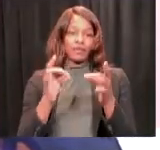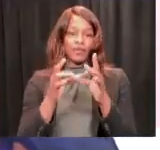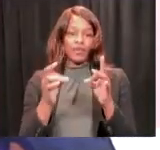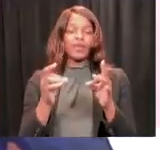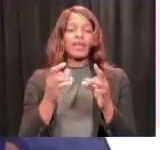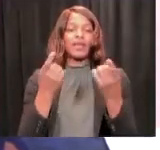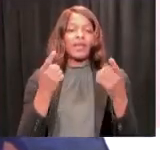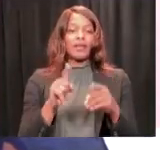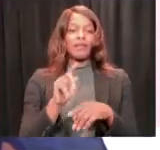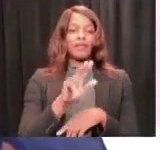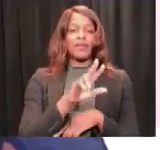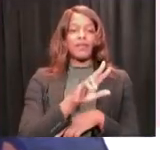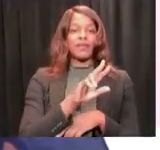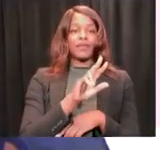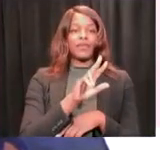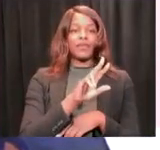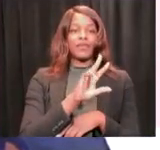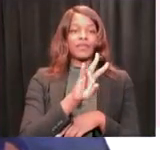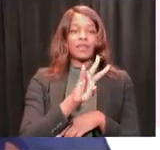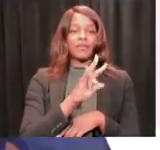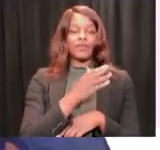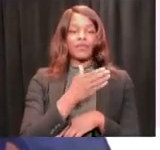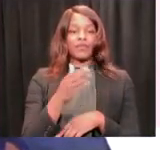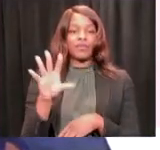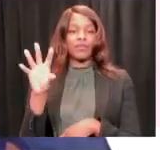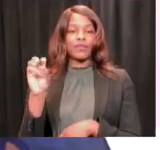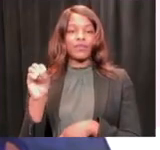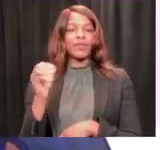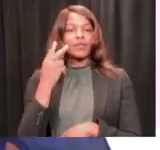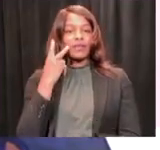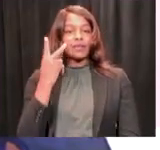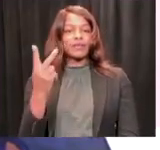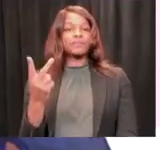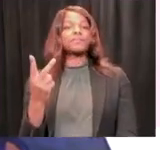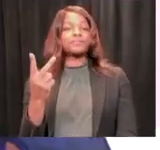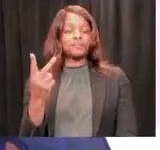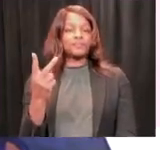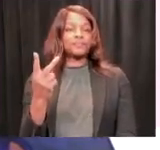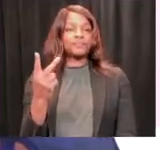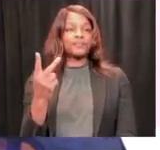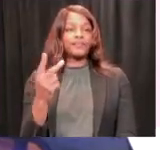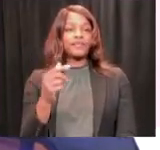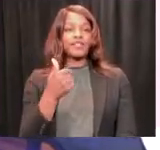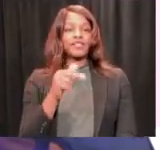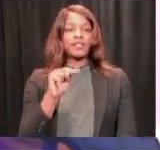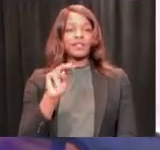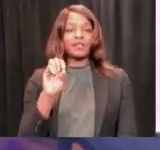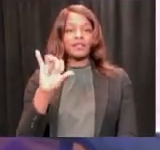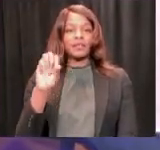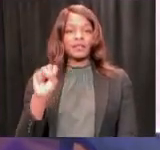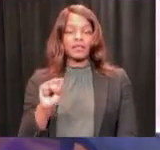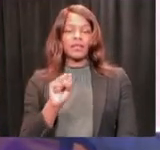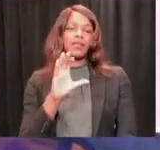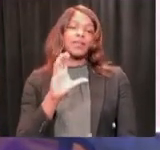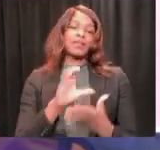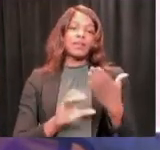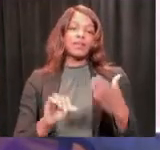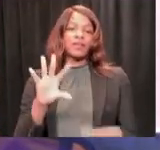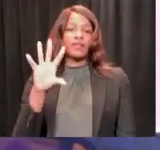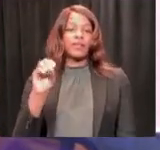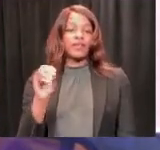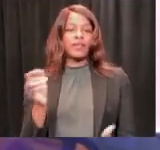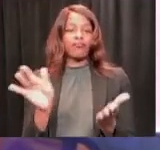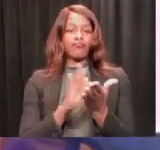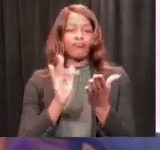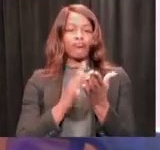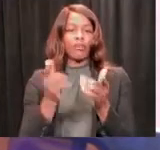50. But there's a unique passage that you'll find in Genesis 50, right? Genesis 50. Turn there real